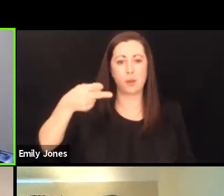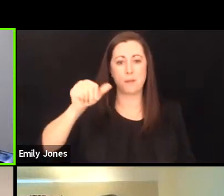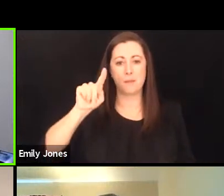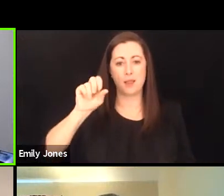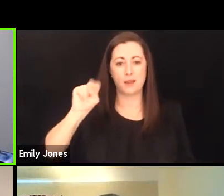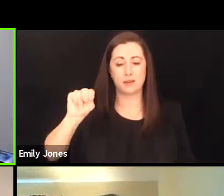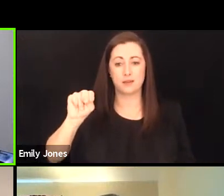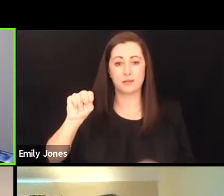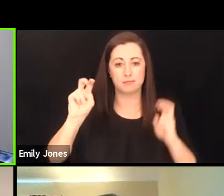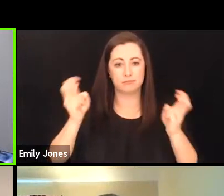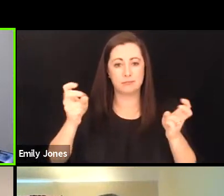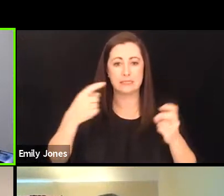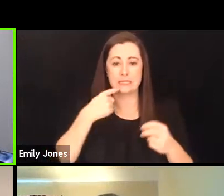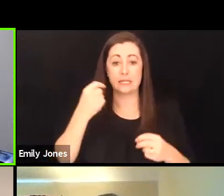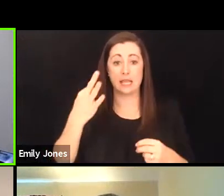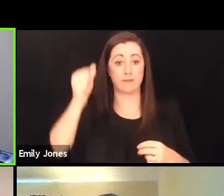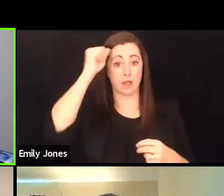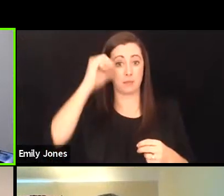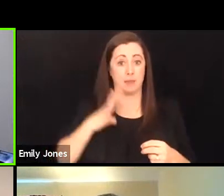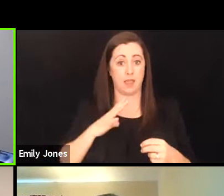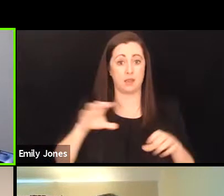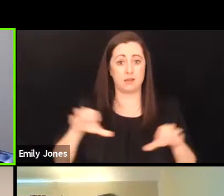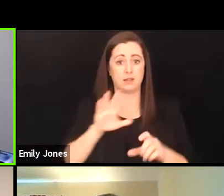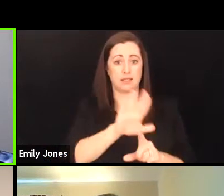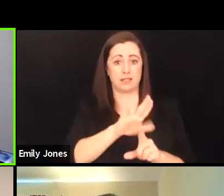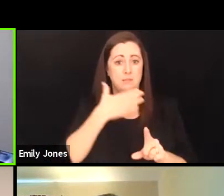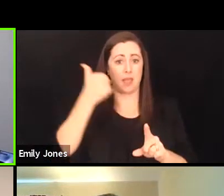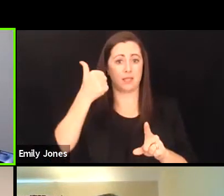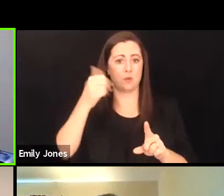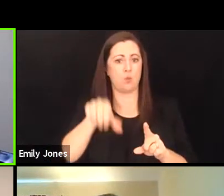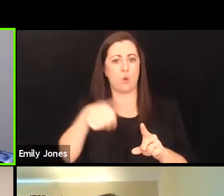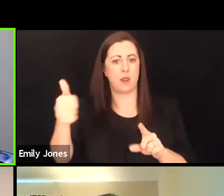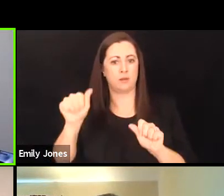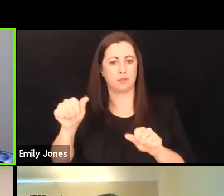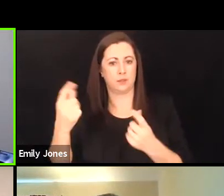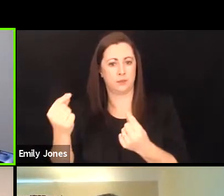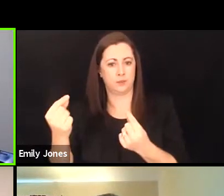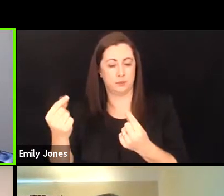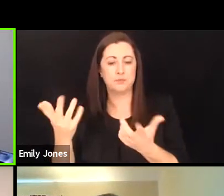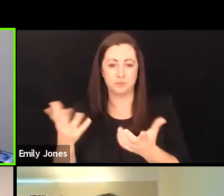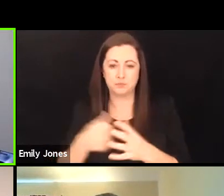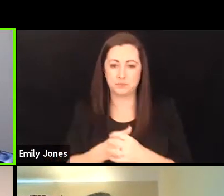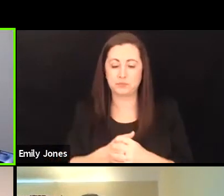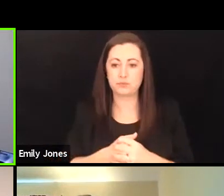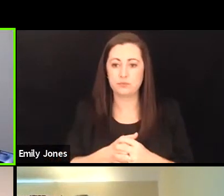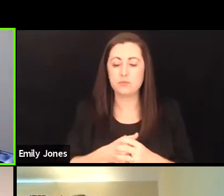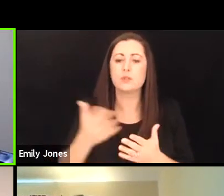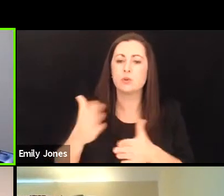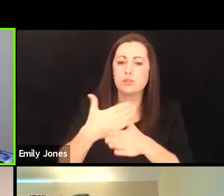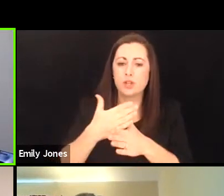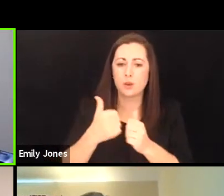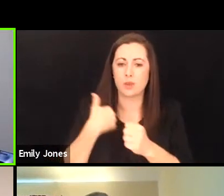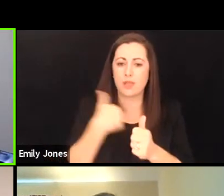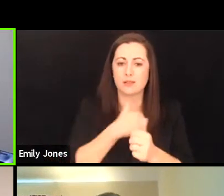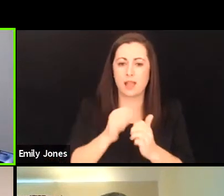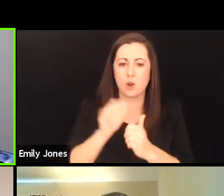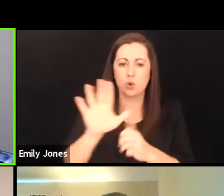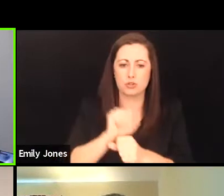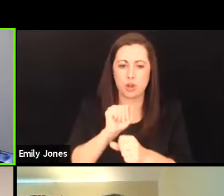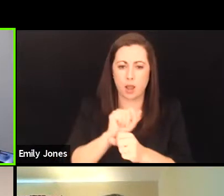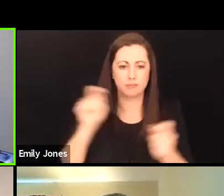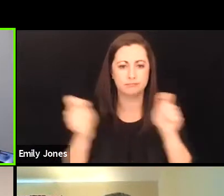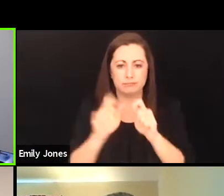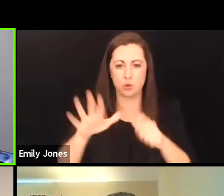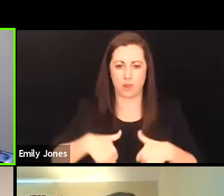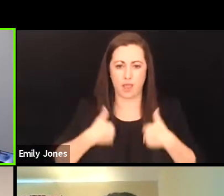man does his best, what else is there? Share with us a little bit about how your job has changed your life and why that quote means so